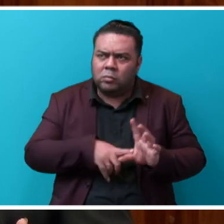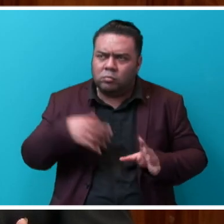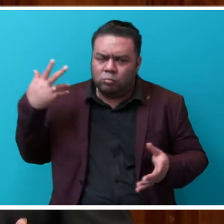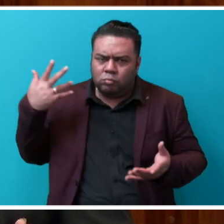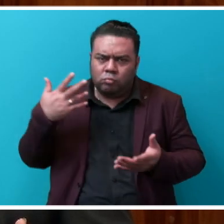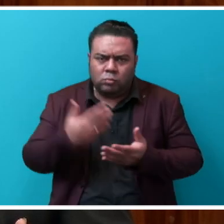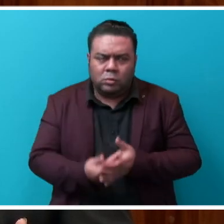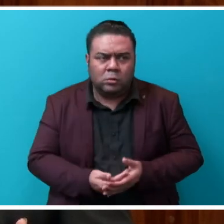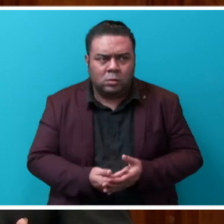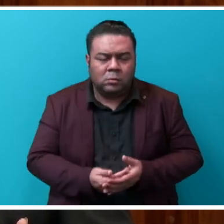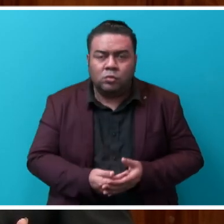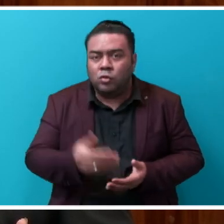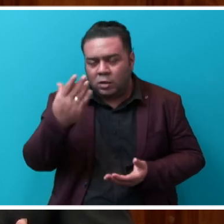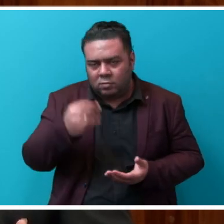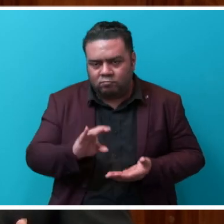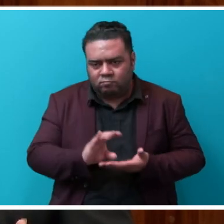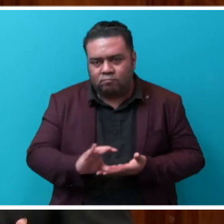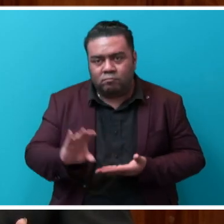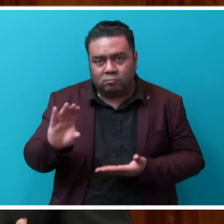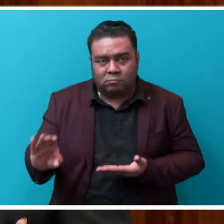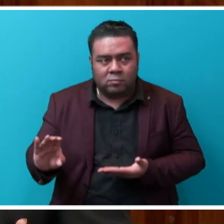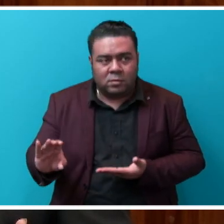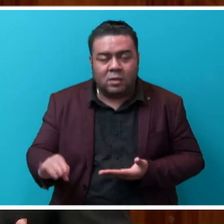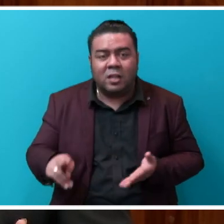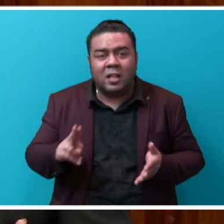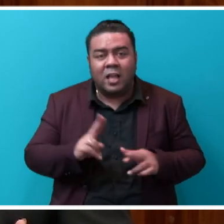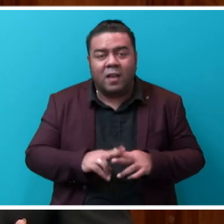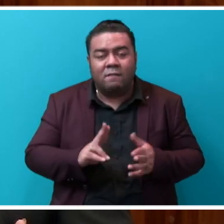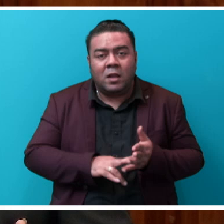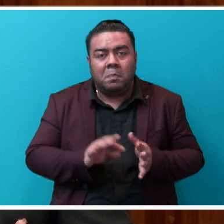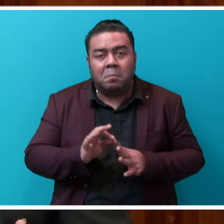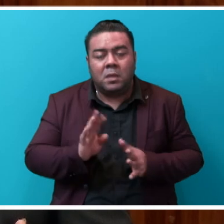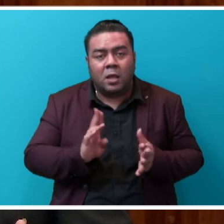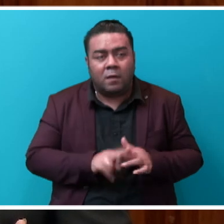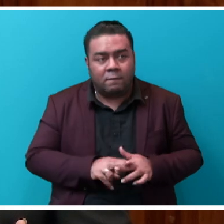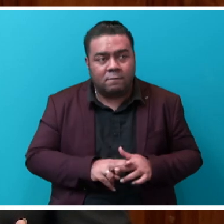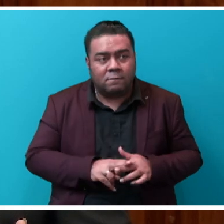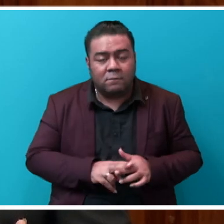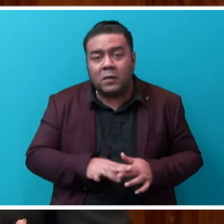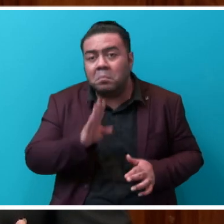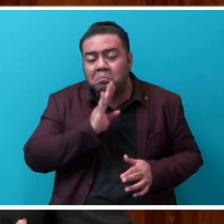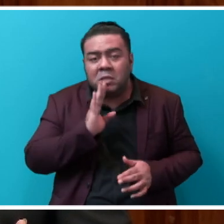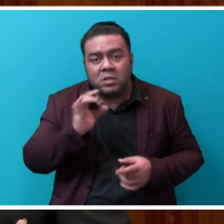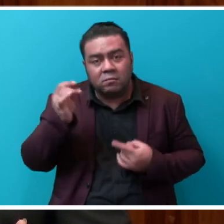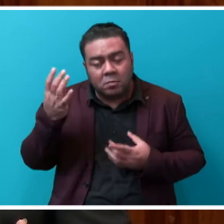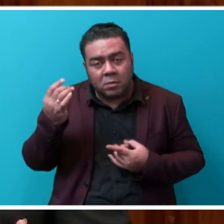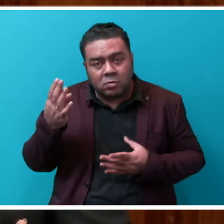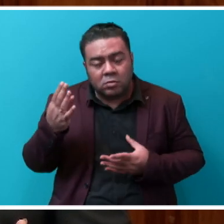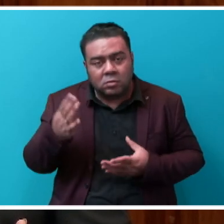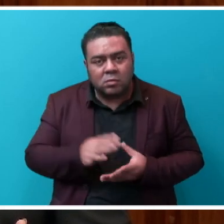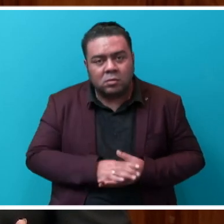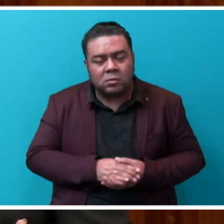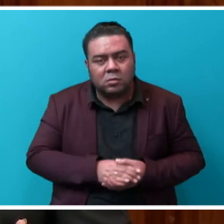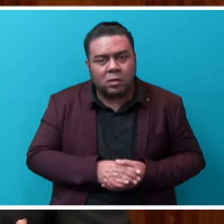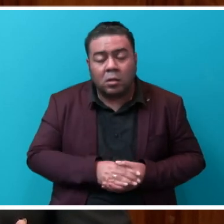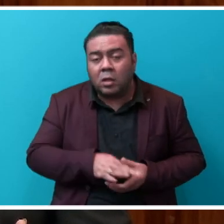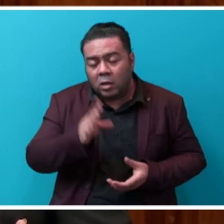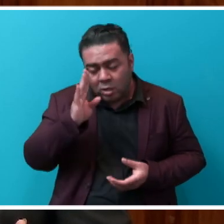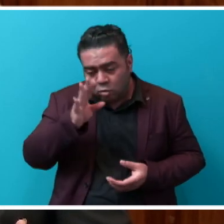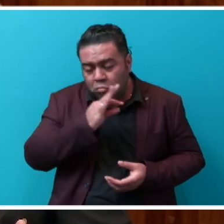had substantial funds in her FNPF account. Misinformation had led her to